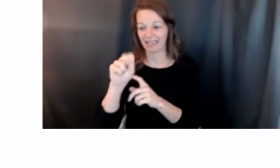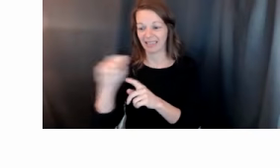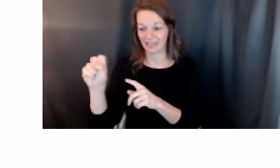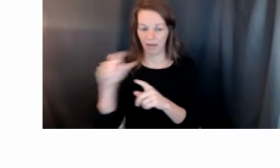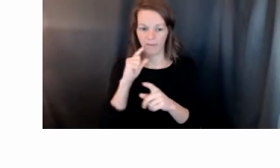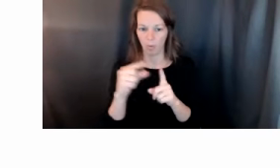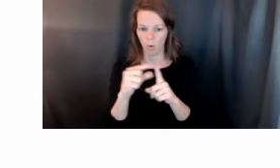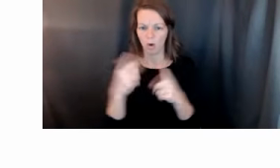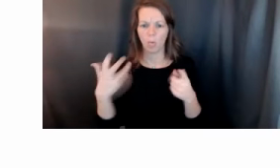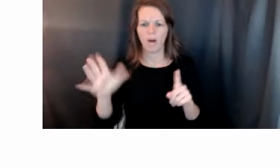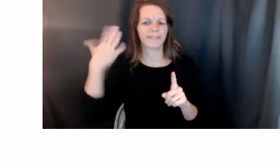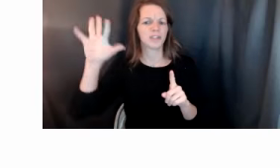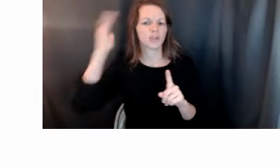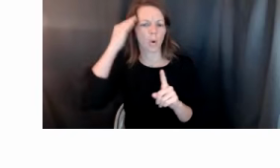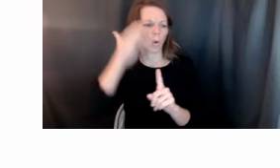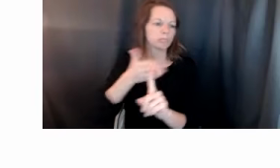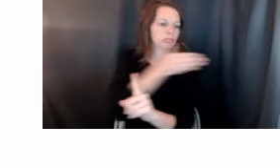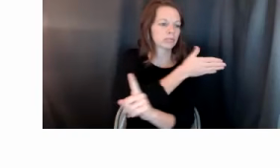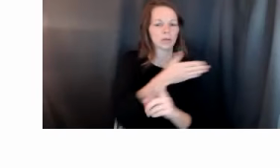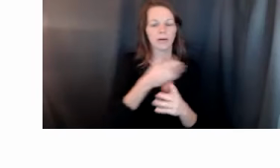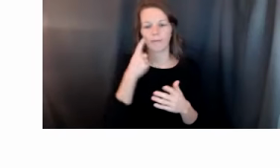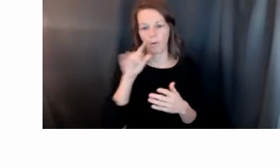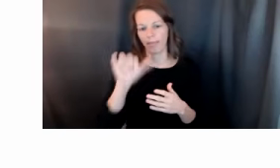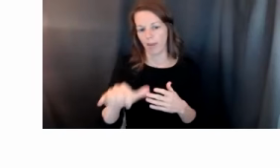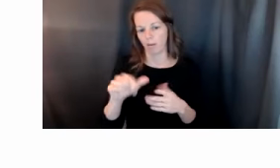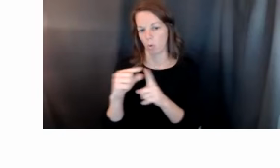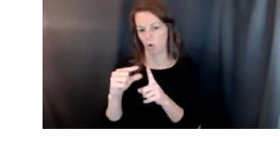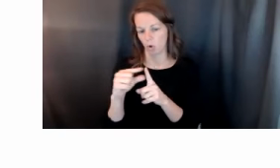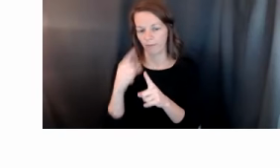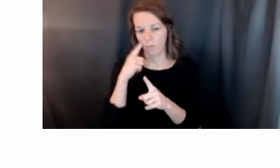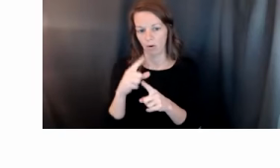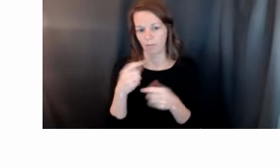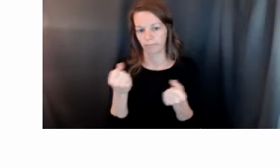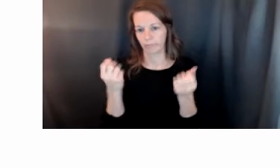givenness information is used for production.